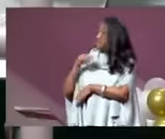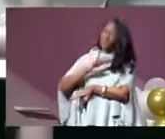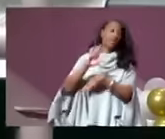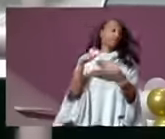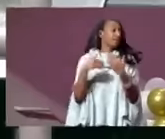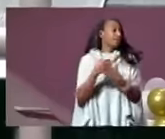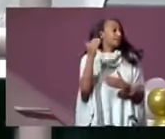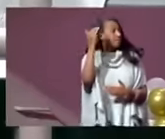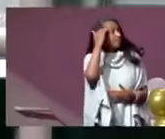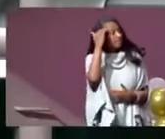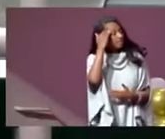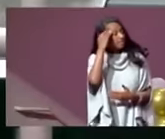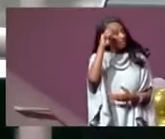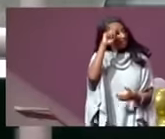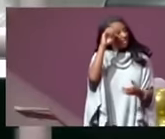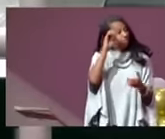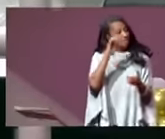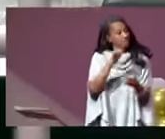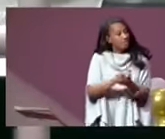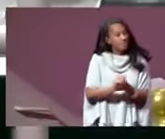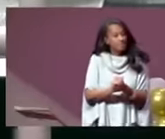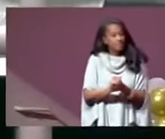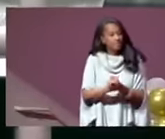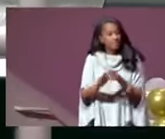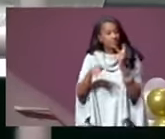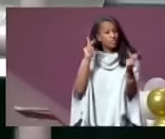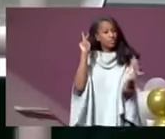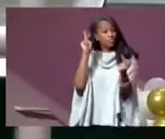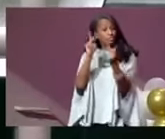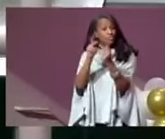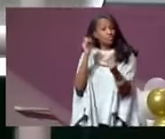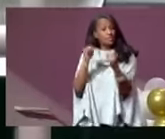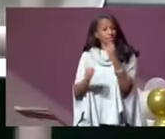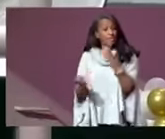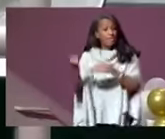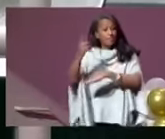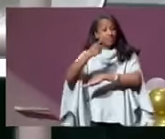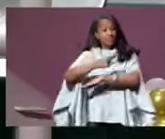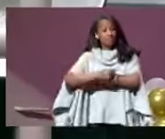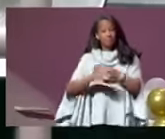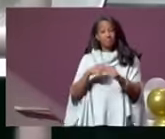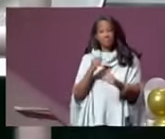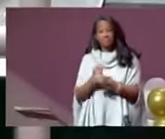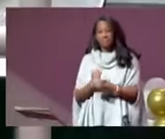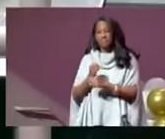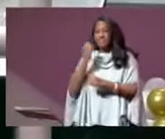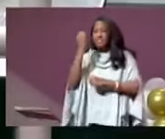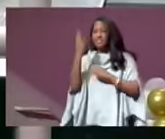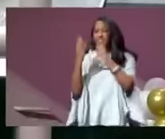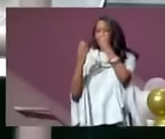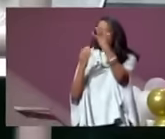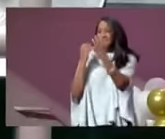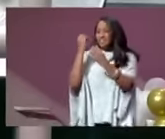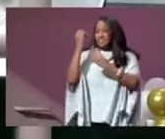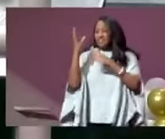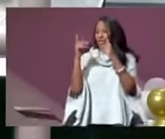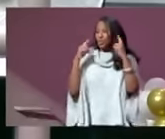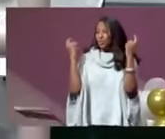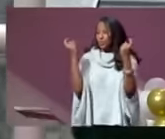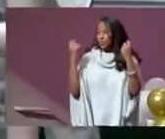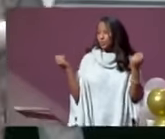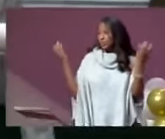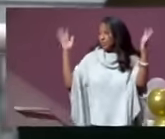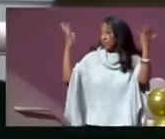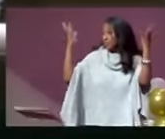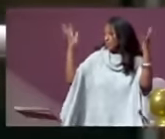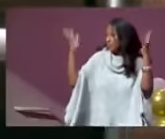and I believe it will be fitting for the last day of the year for us to sing the highest praise. Yes, Lord. Hallelujah.